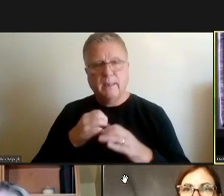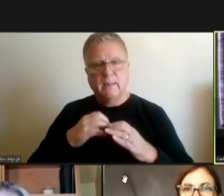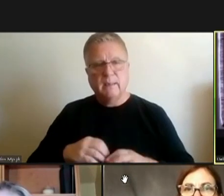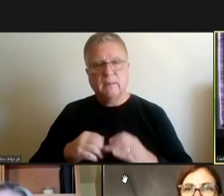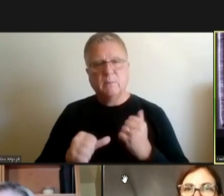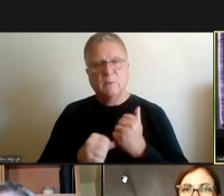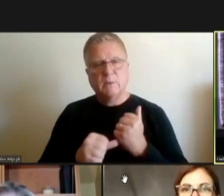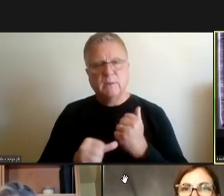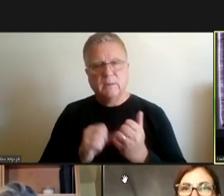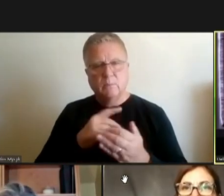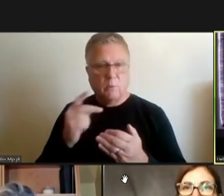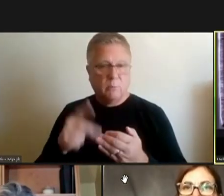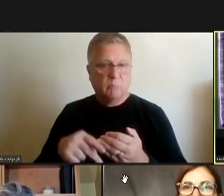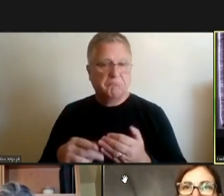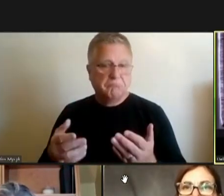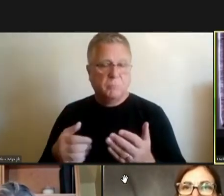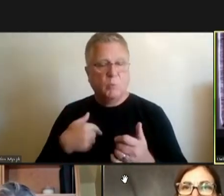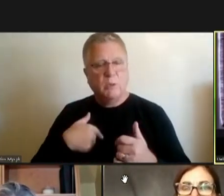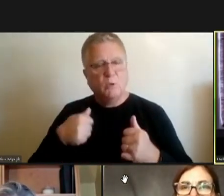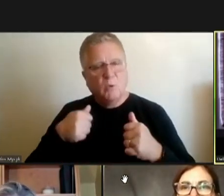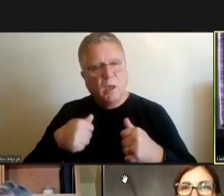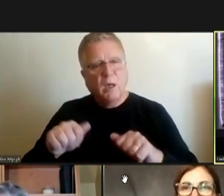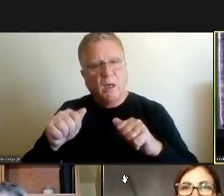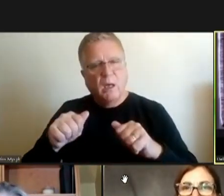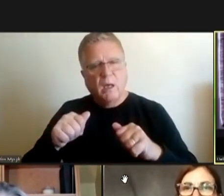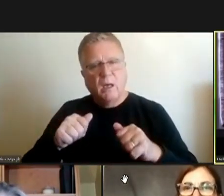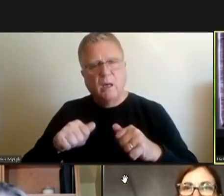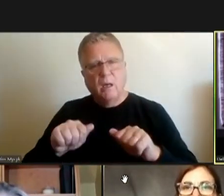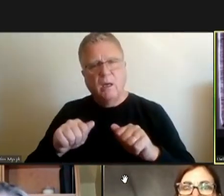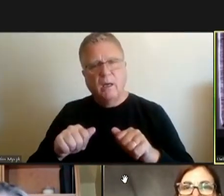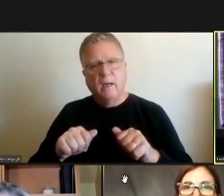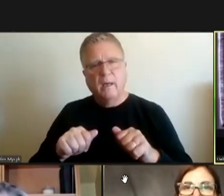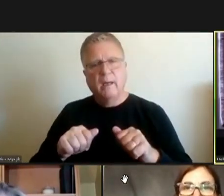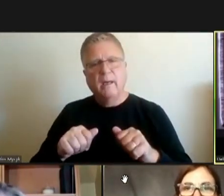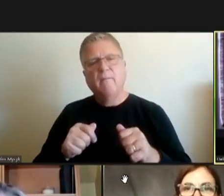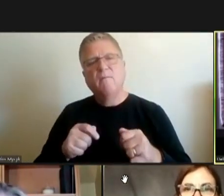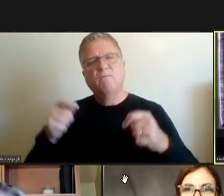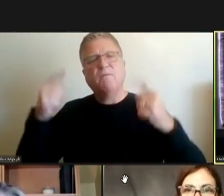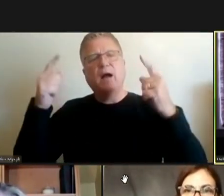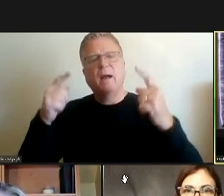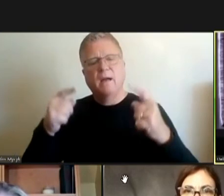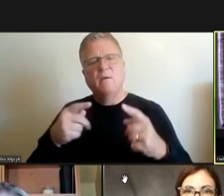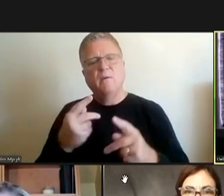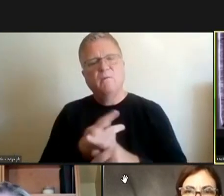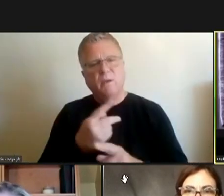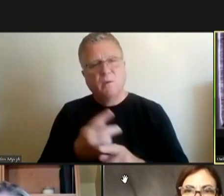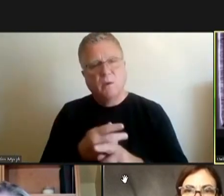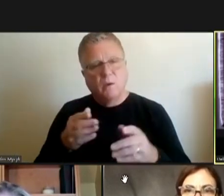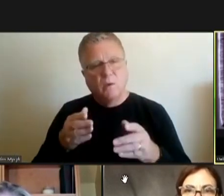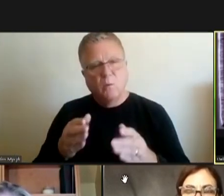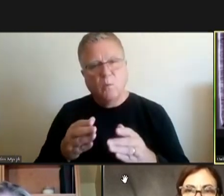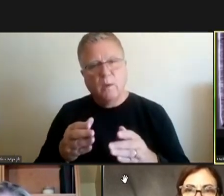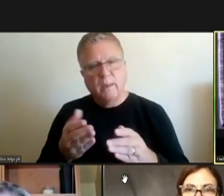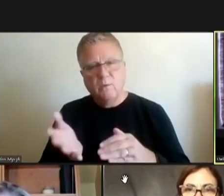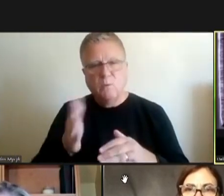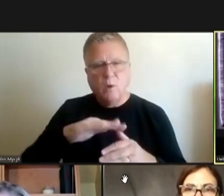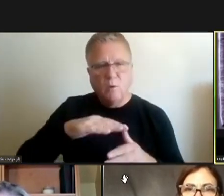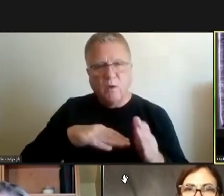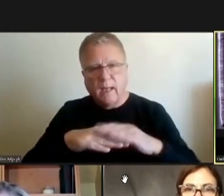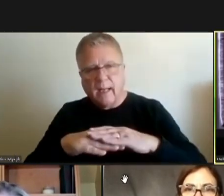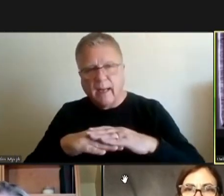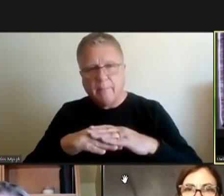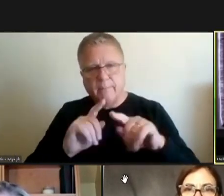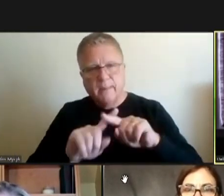programs. We tried and were stymied to figure out a way to overlap those kinds